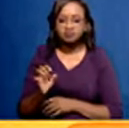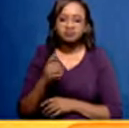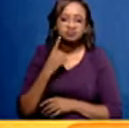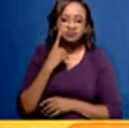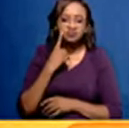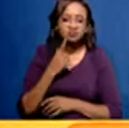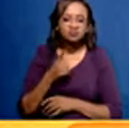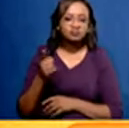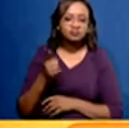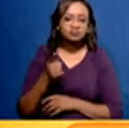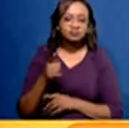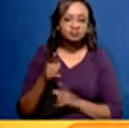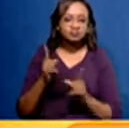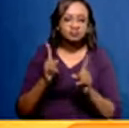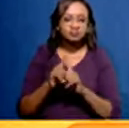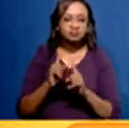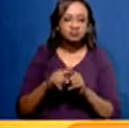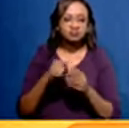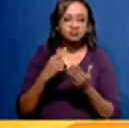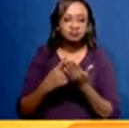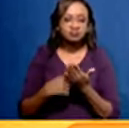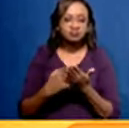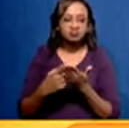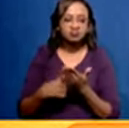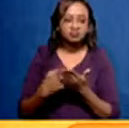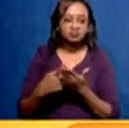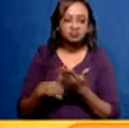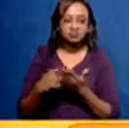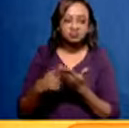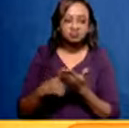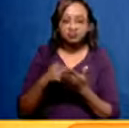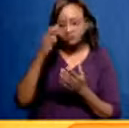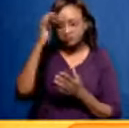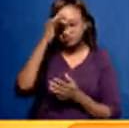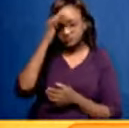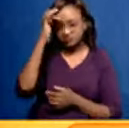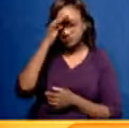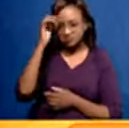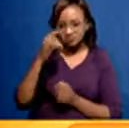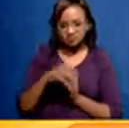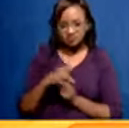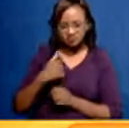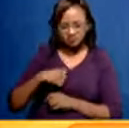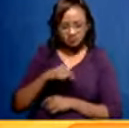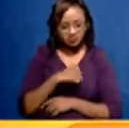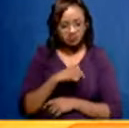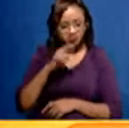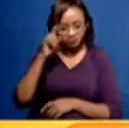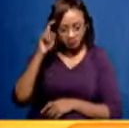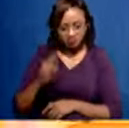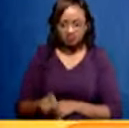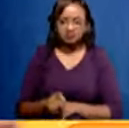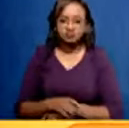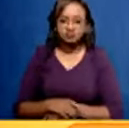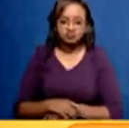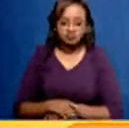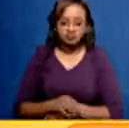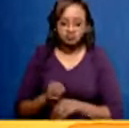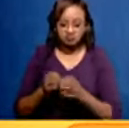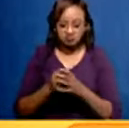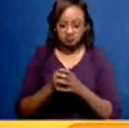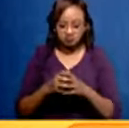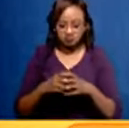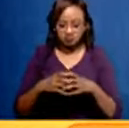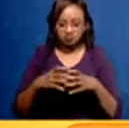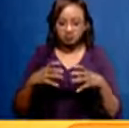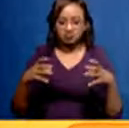of negotiation theory. We have to expand the pie